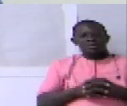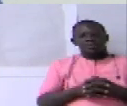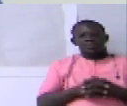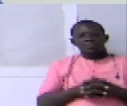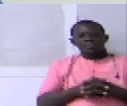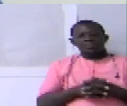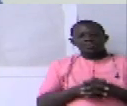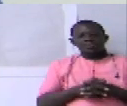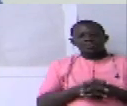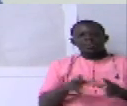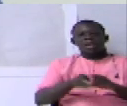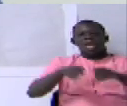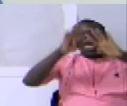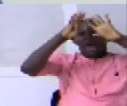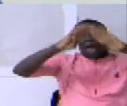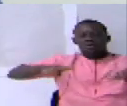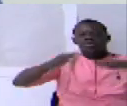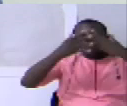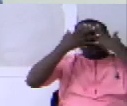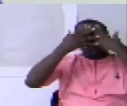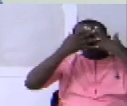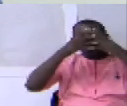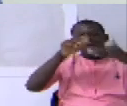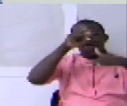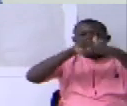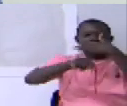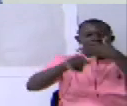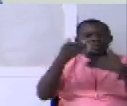The accommodations in the prisons